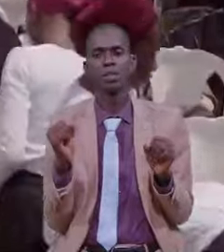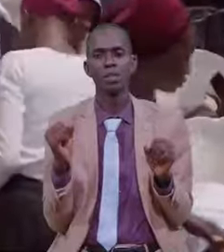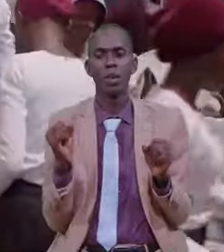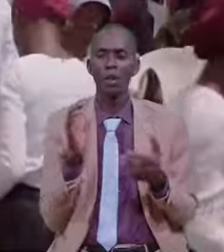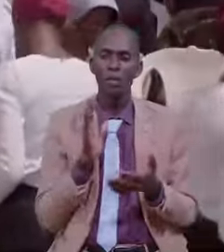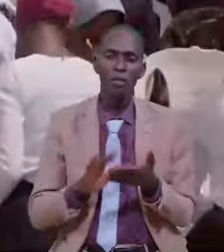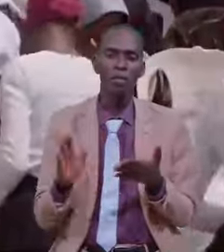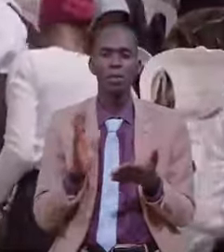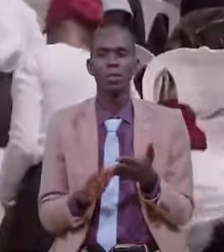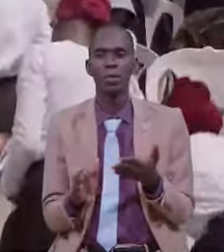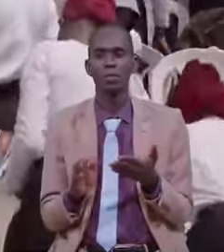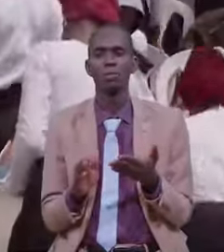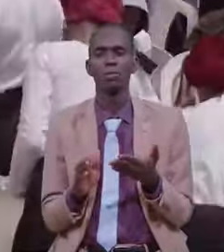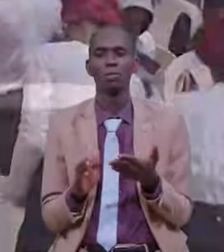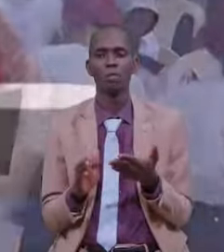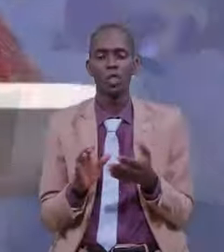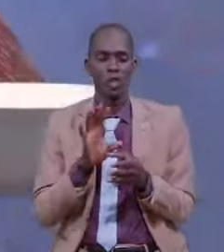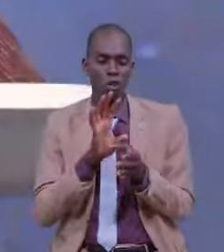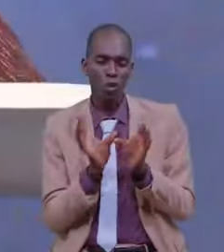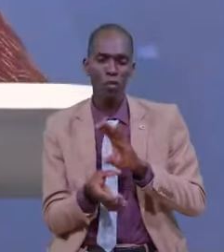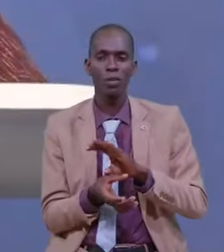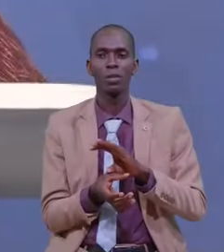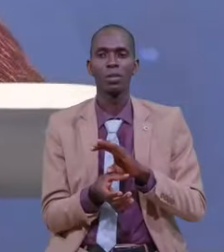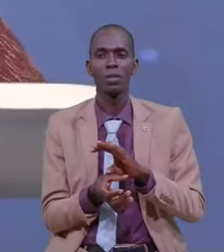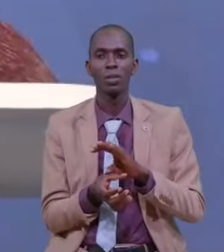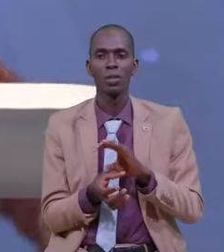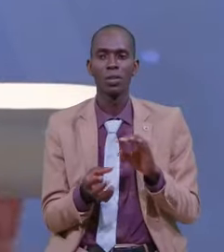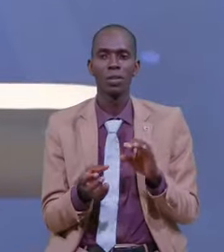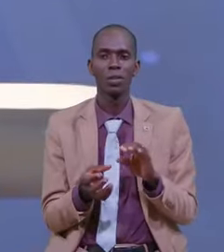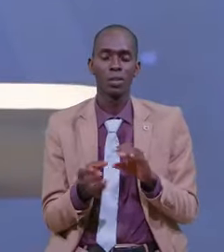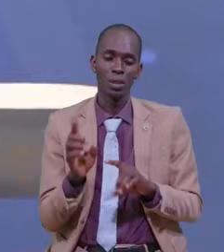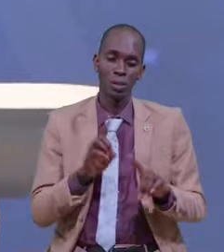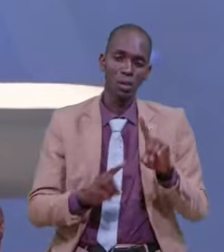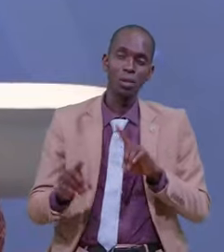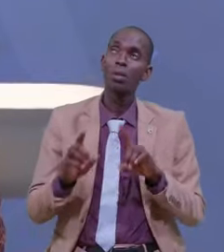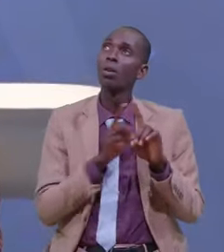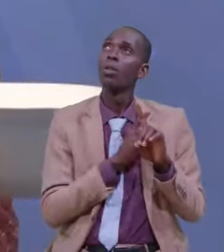forgiven, converted. Say, Lord, thank you.